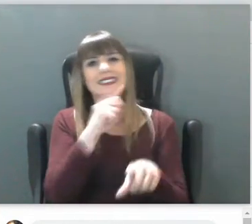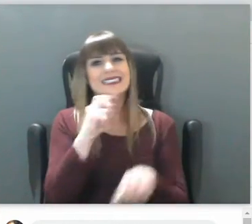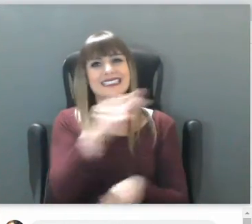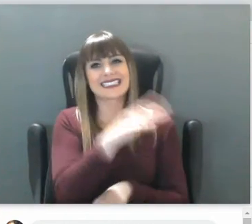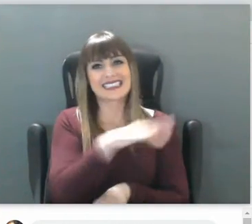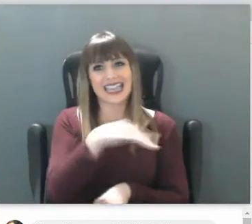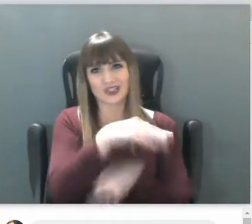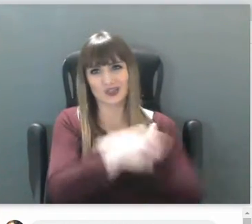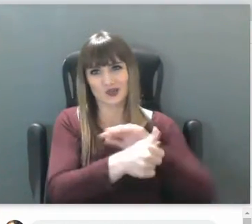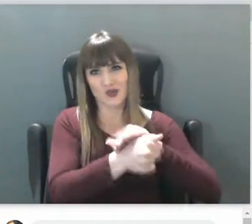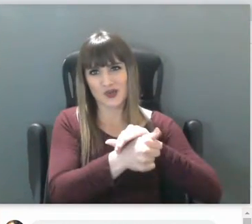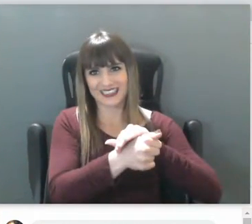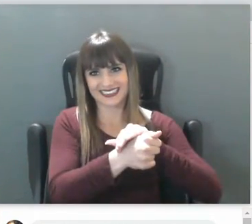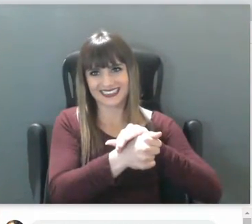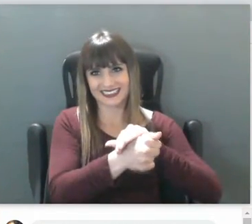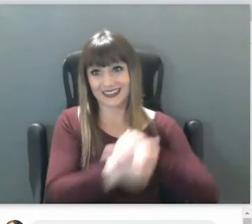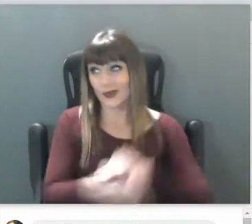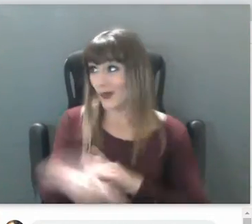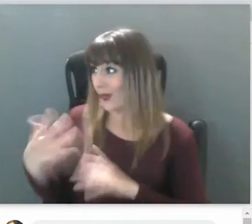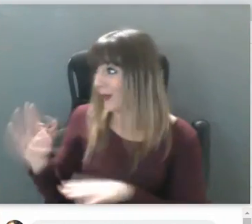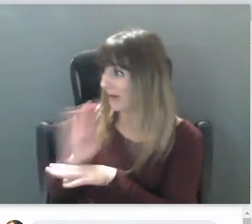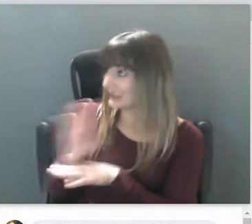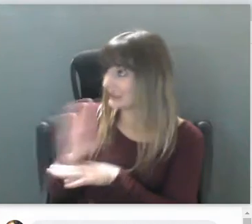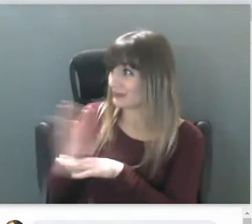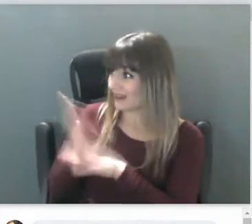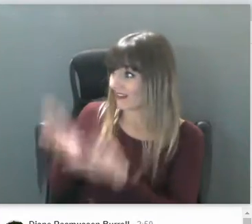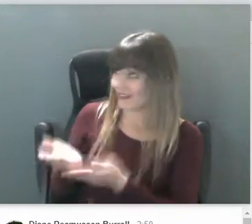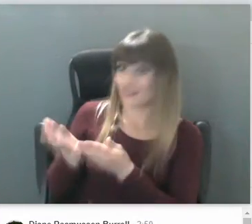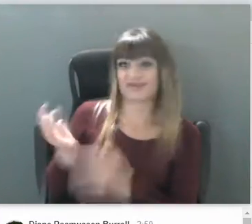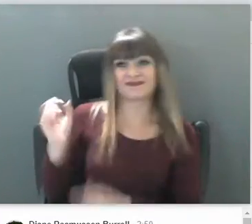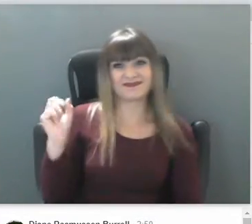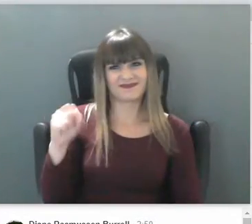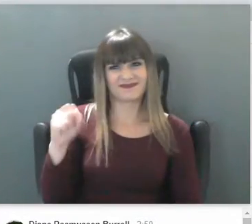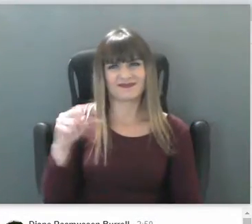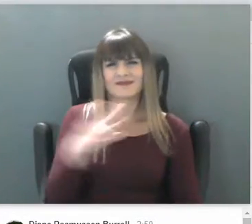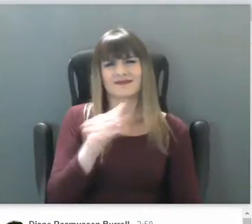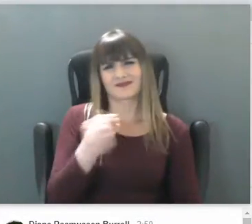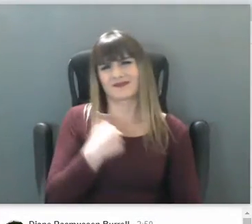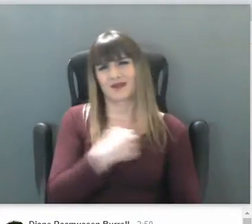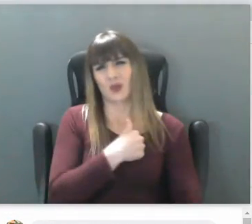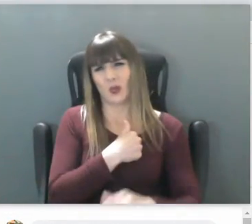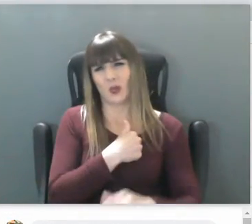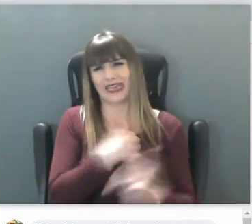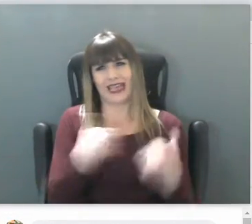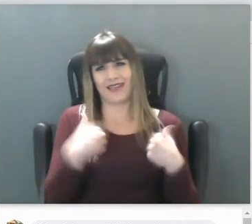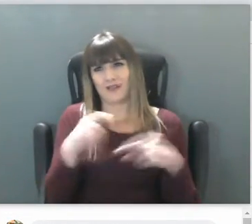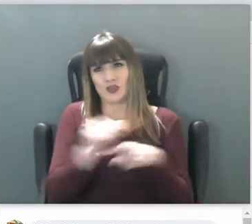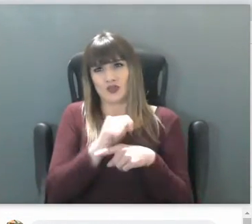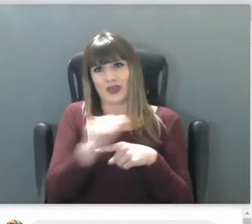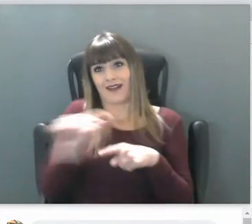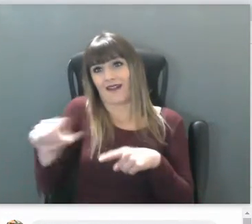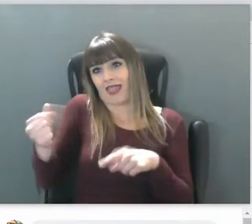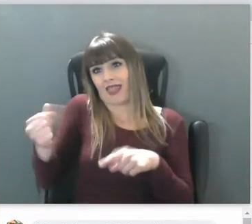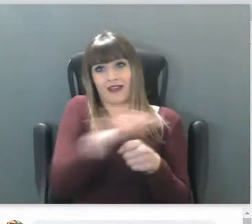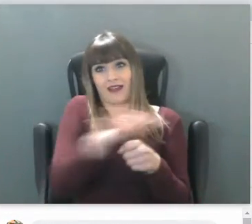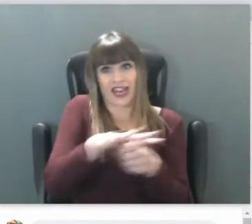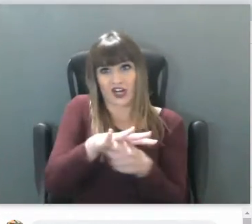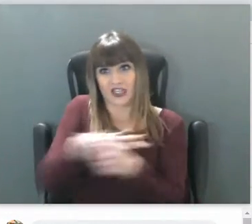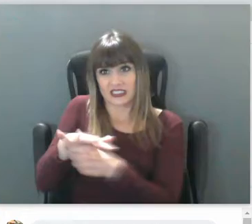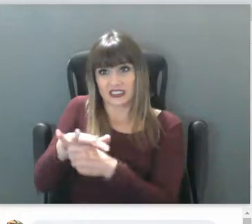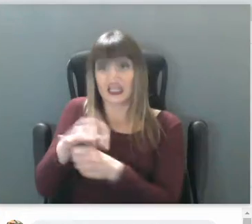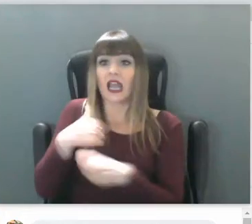kept busy, that's for sure. Yeah. And then we're also trained in other parts of the building. So I am able to care for all the